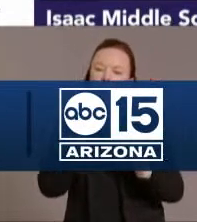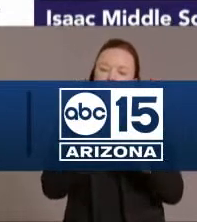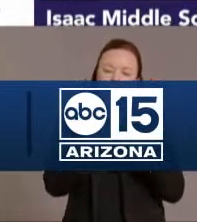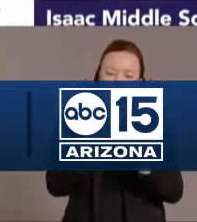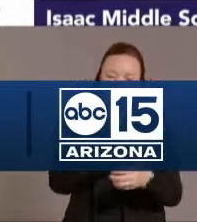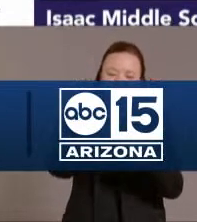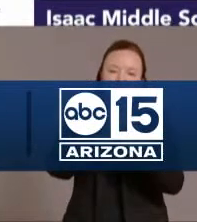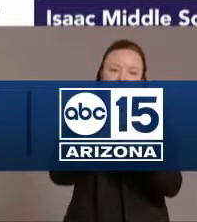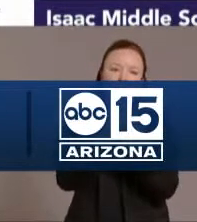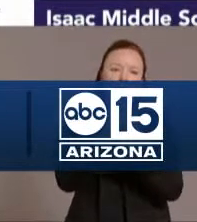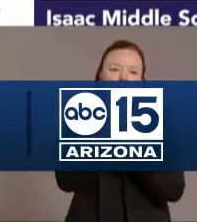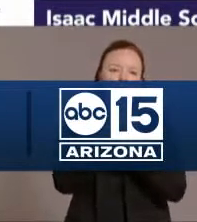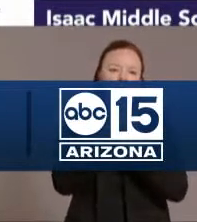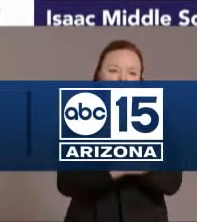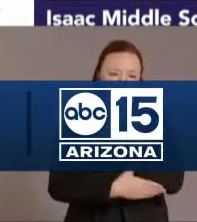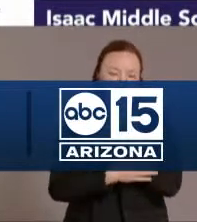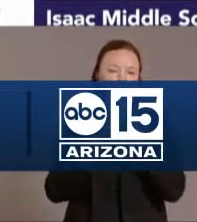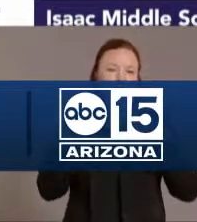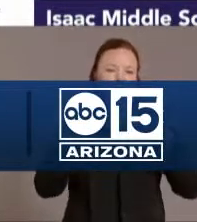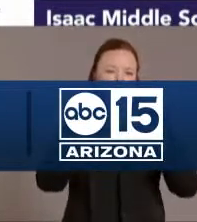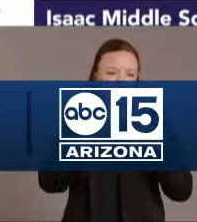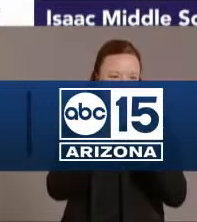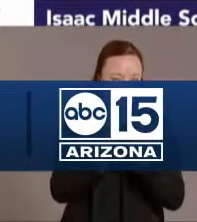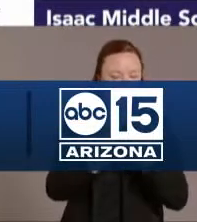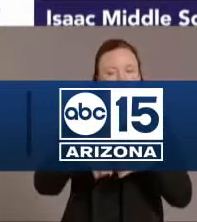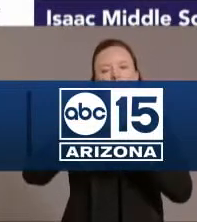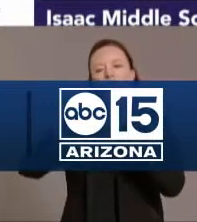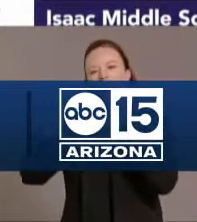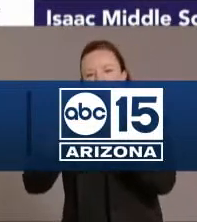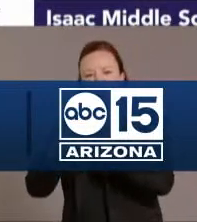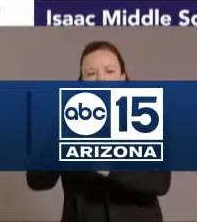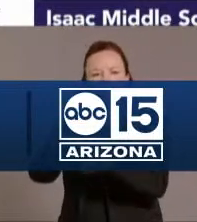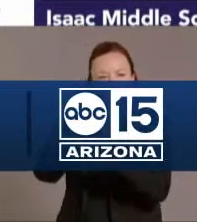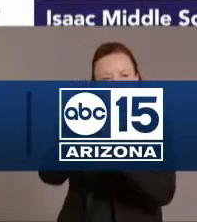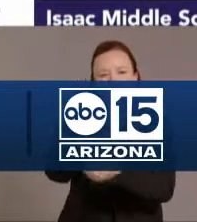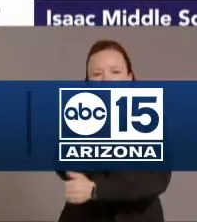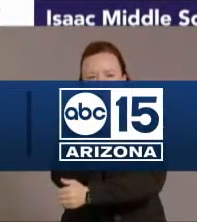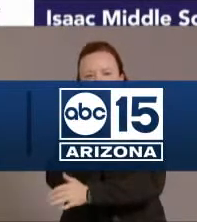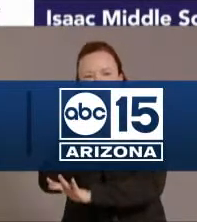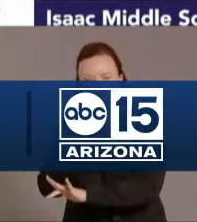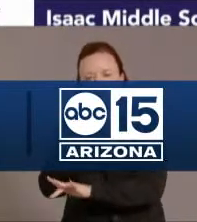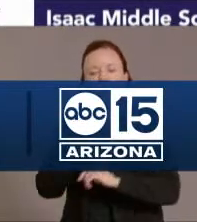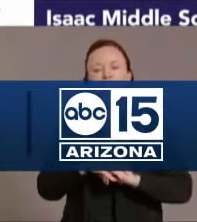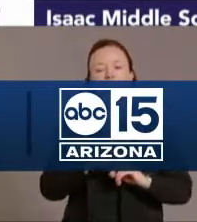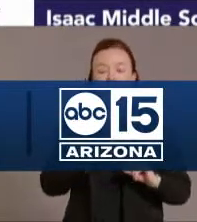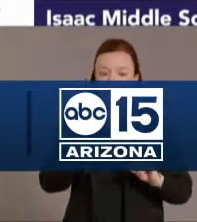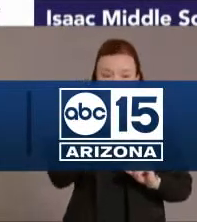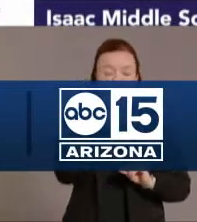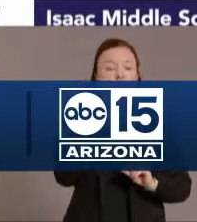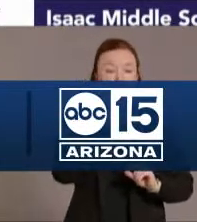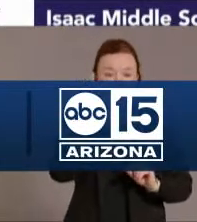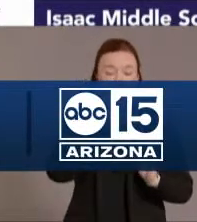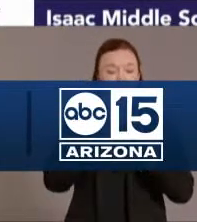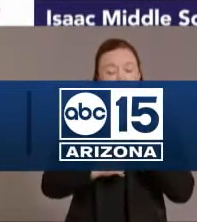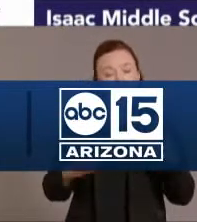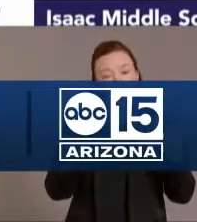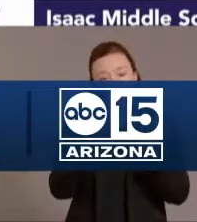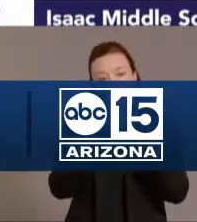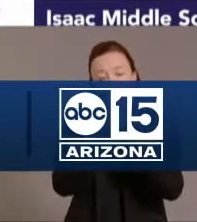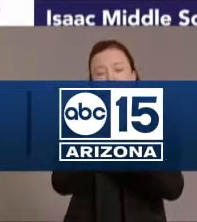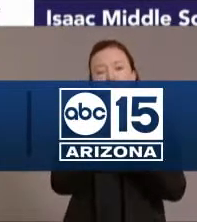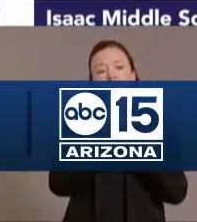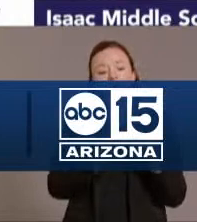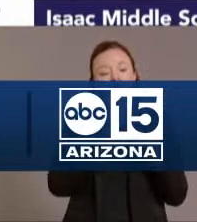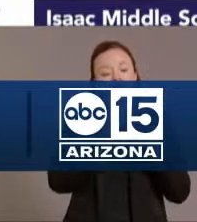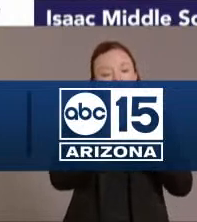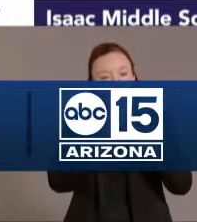health departments as well as community providers. You will see more community-based events and faith-based